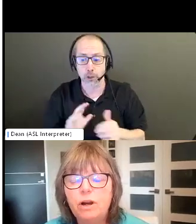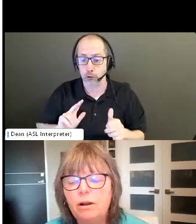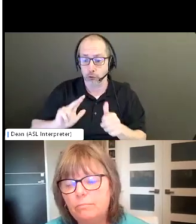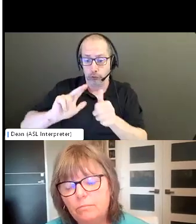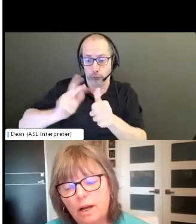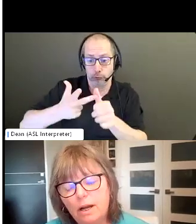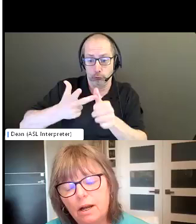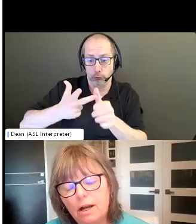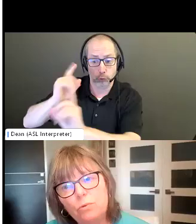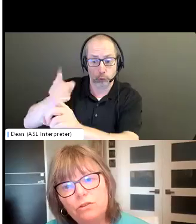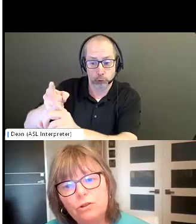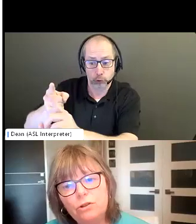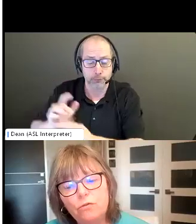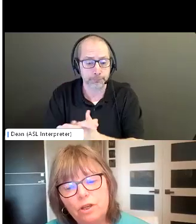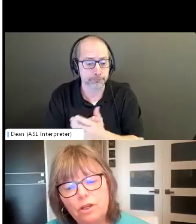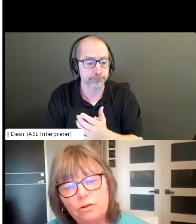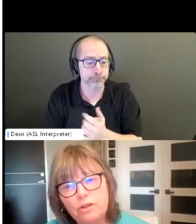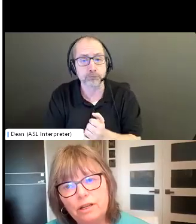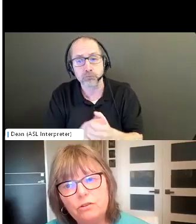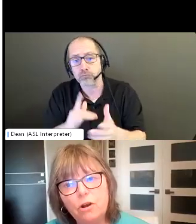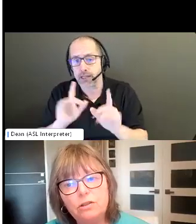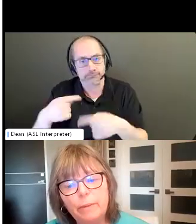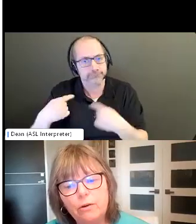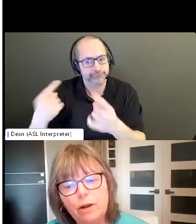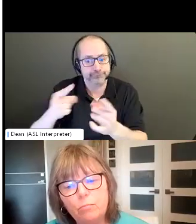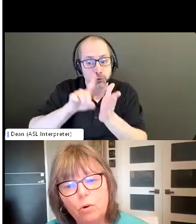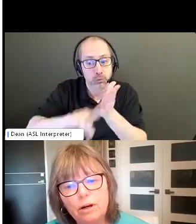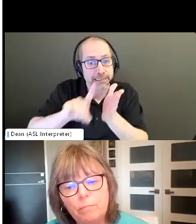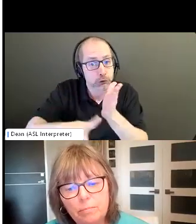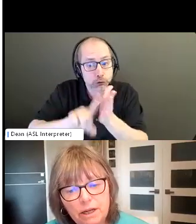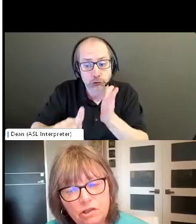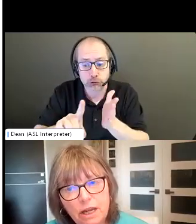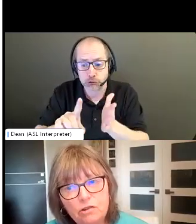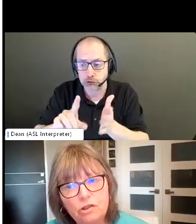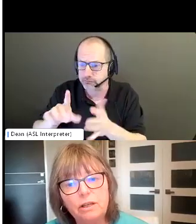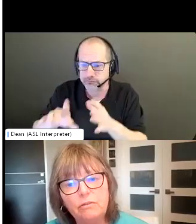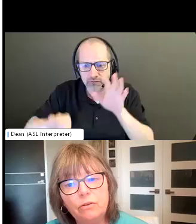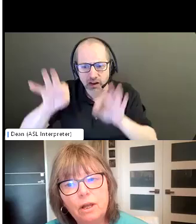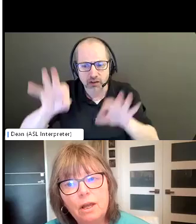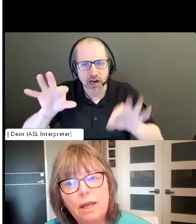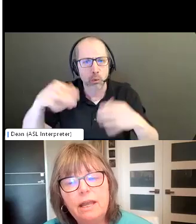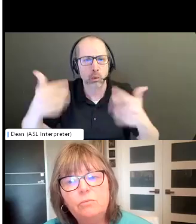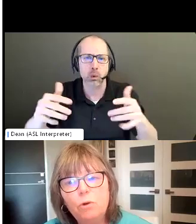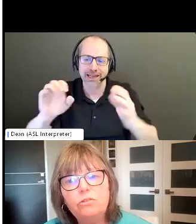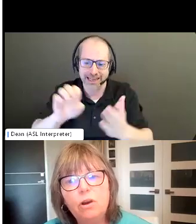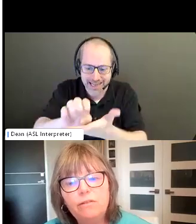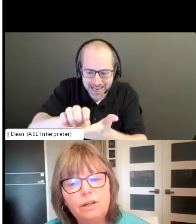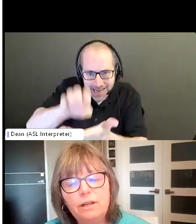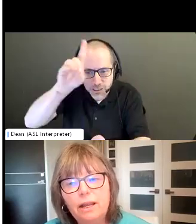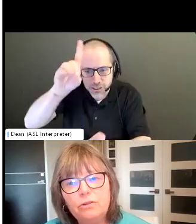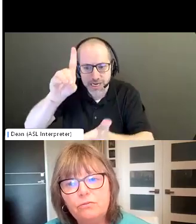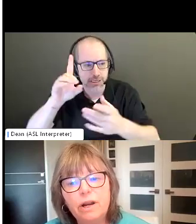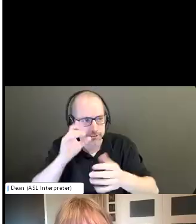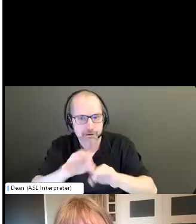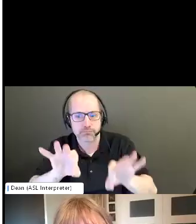comes from research over the years that has talked about how important public education is. It's most